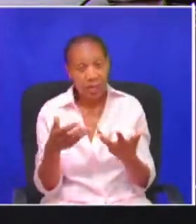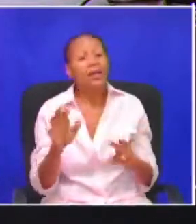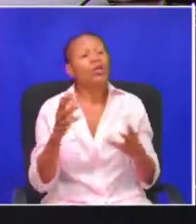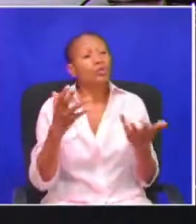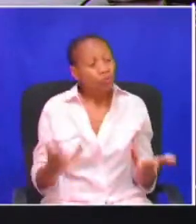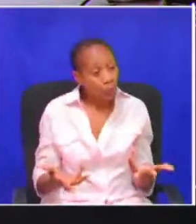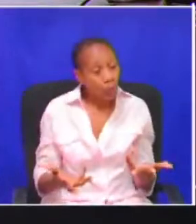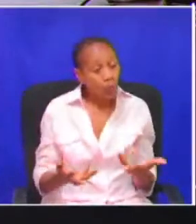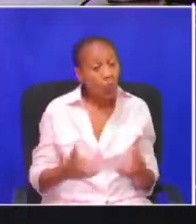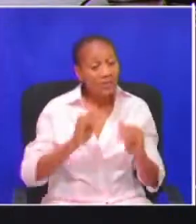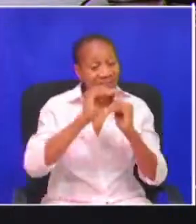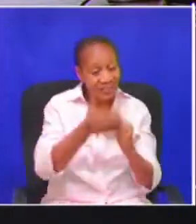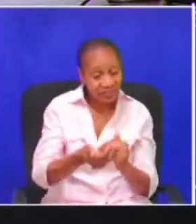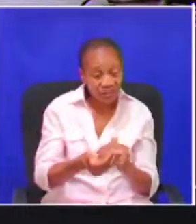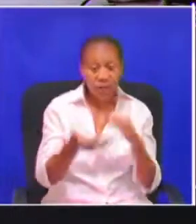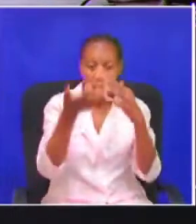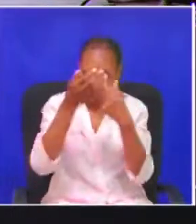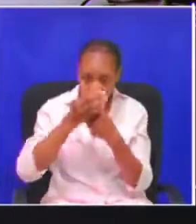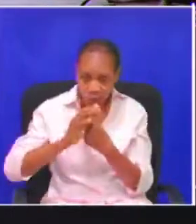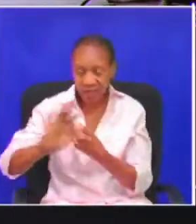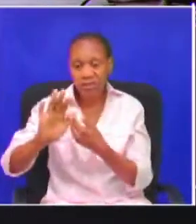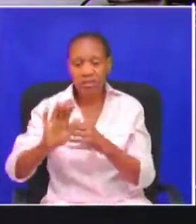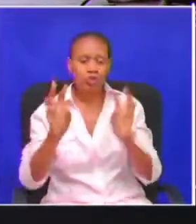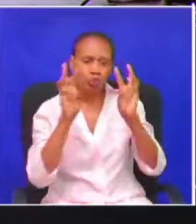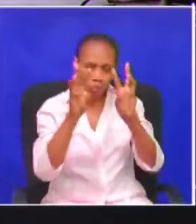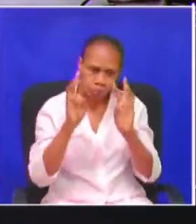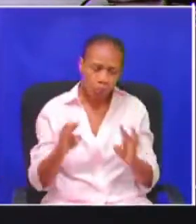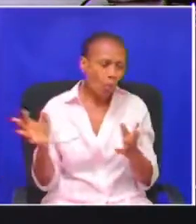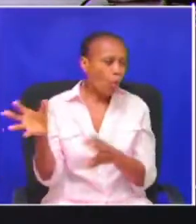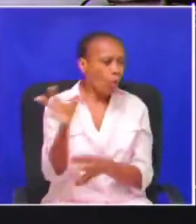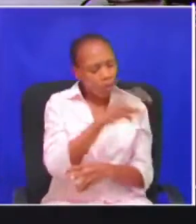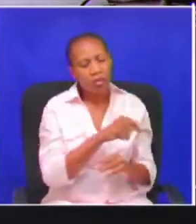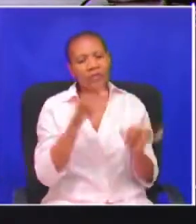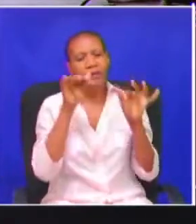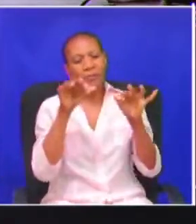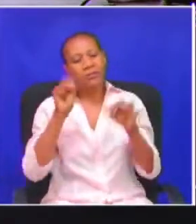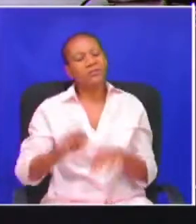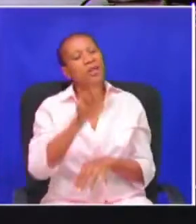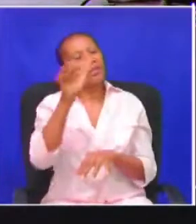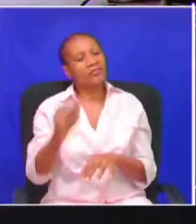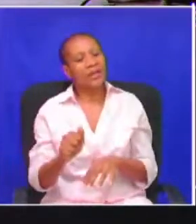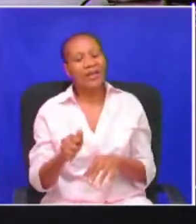safety, protection, and well-being of all residents remain a